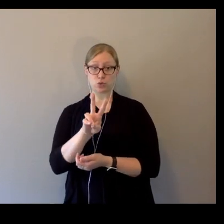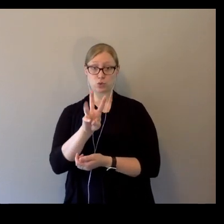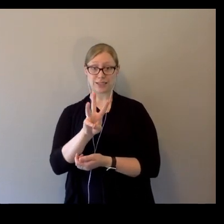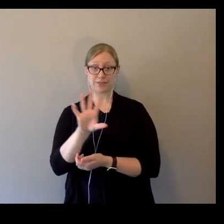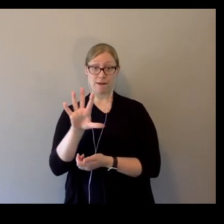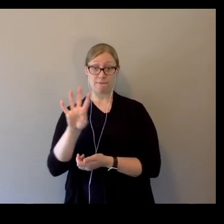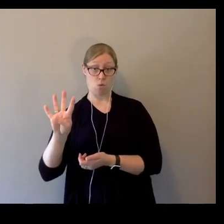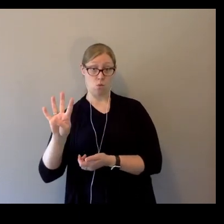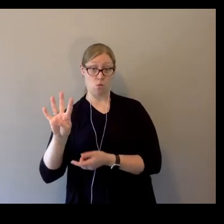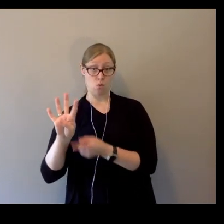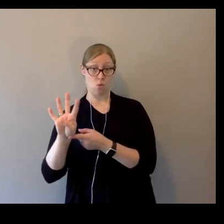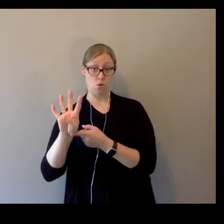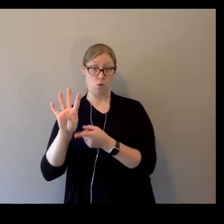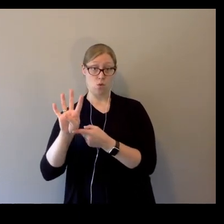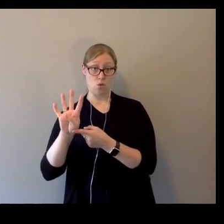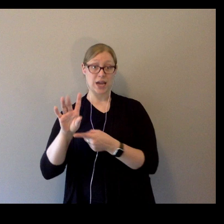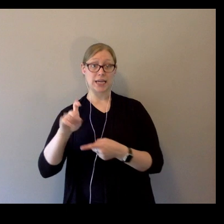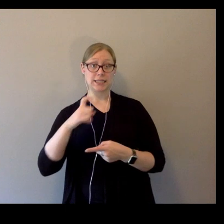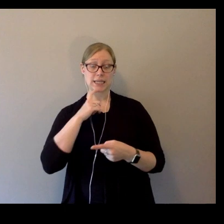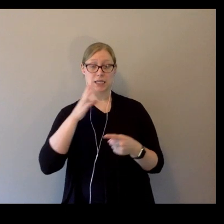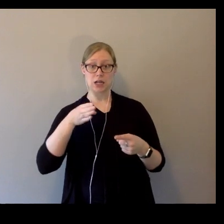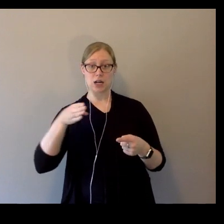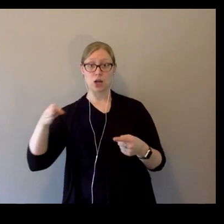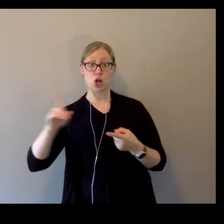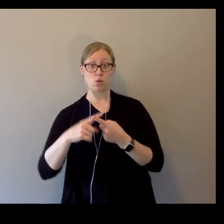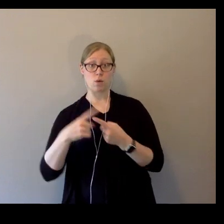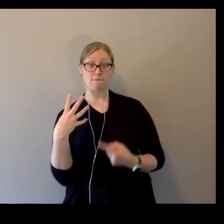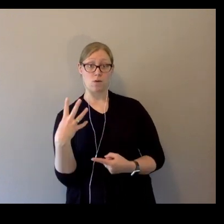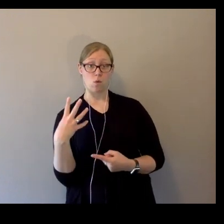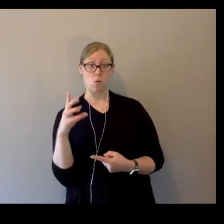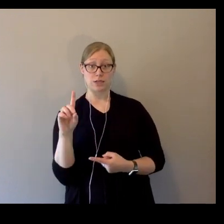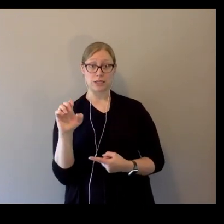0.72654. It says to 4 decimal places, so our answer is